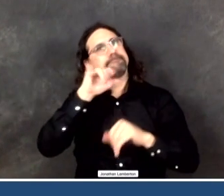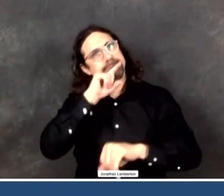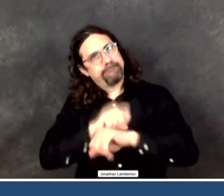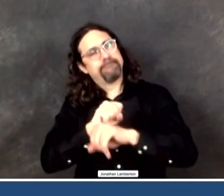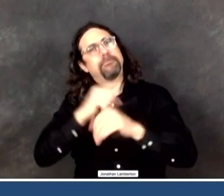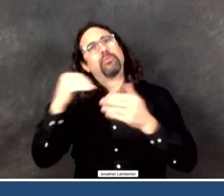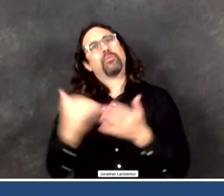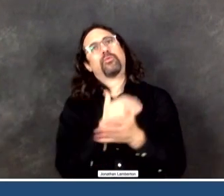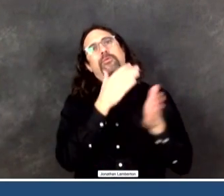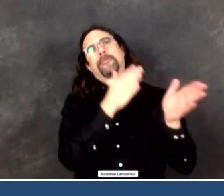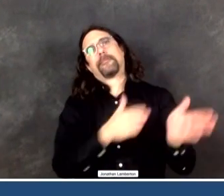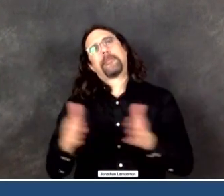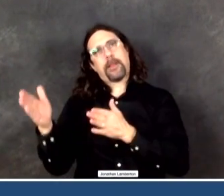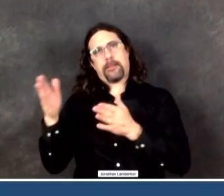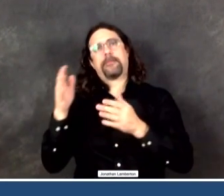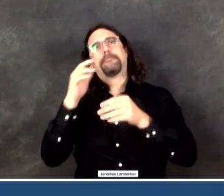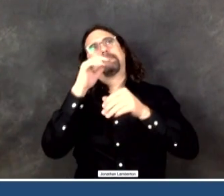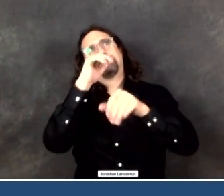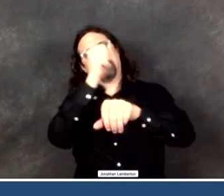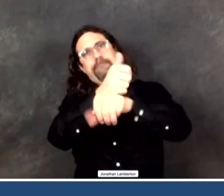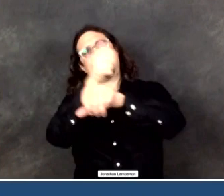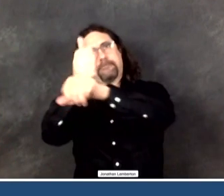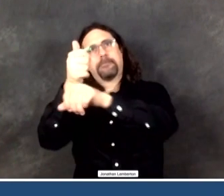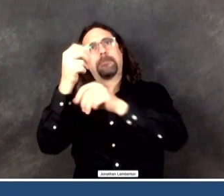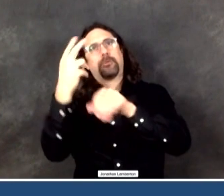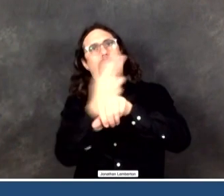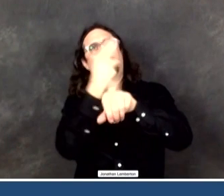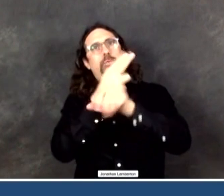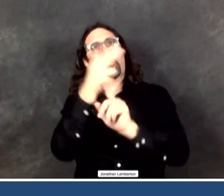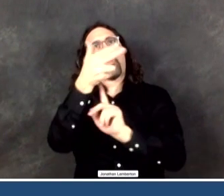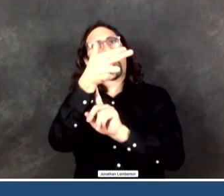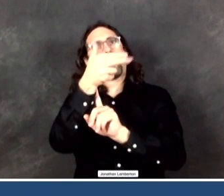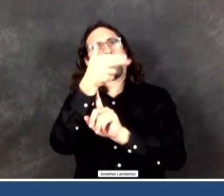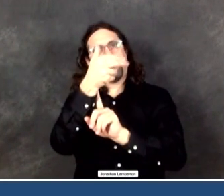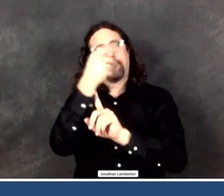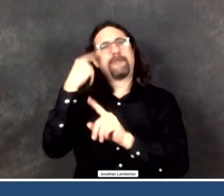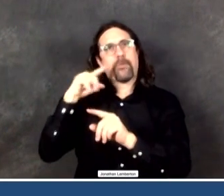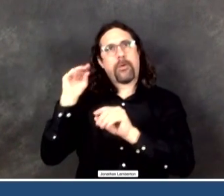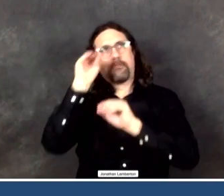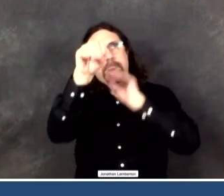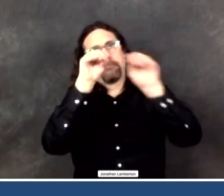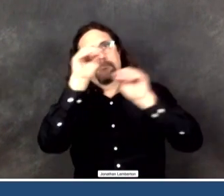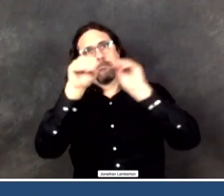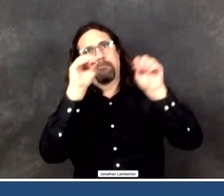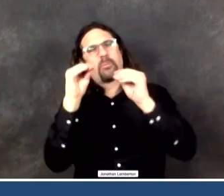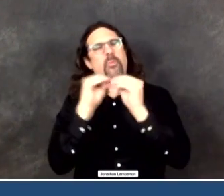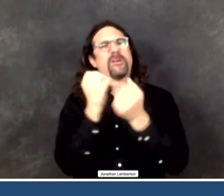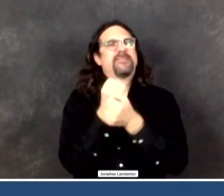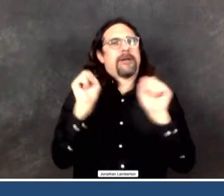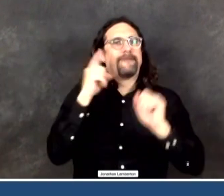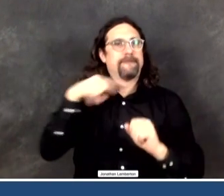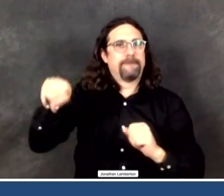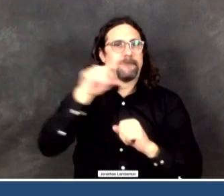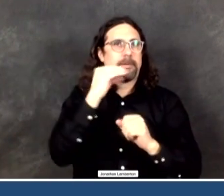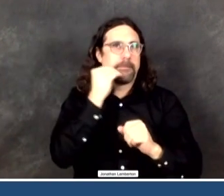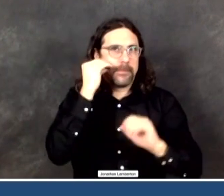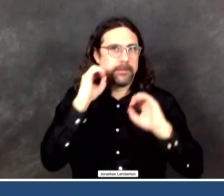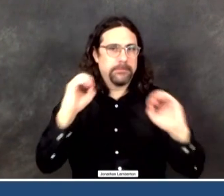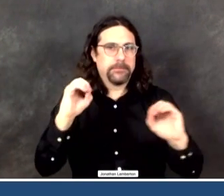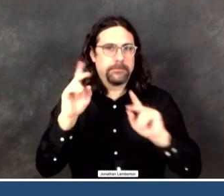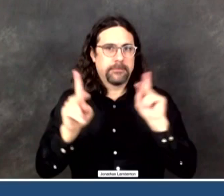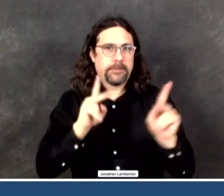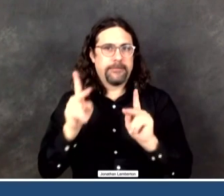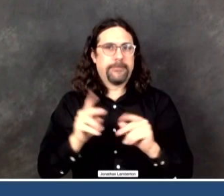health and safety goals that are paramount right now. We are also, at the same time, in this crisis, working